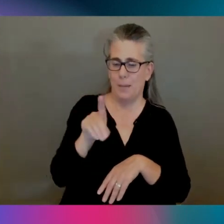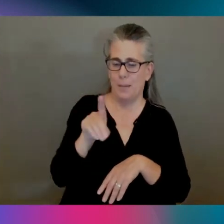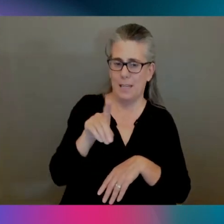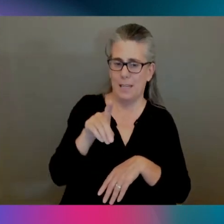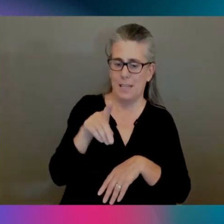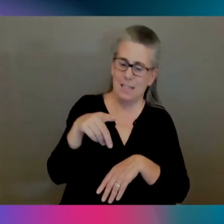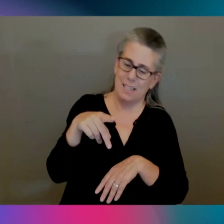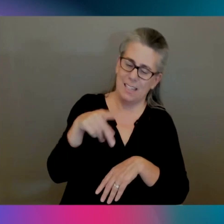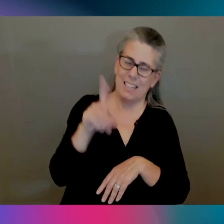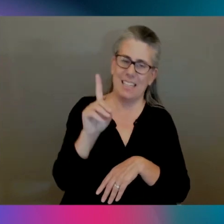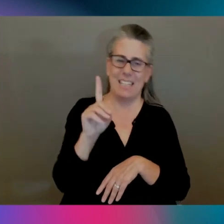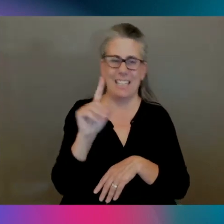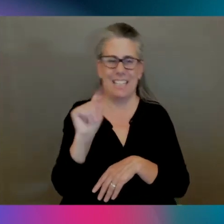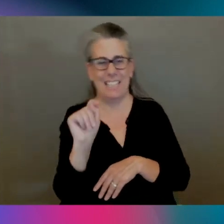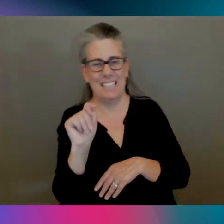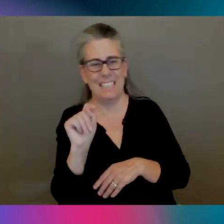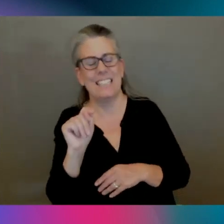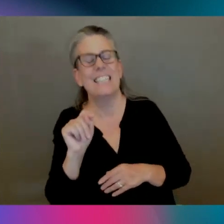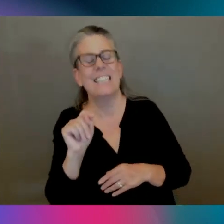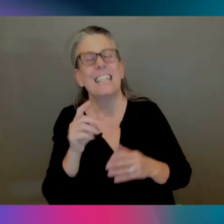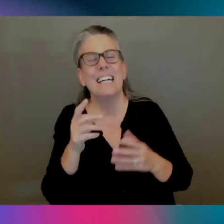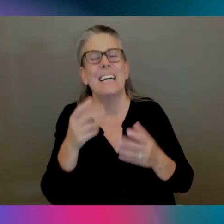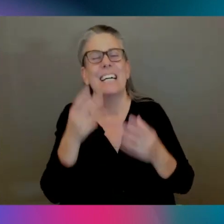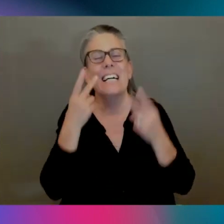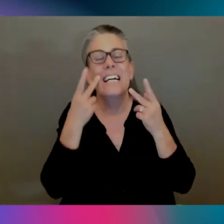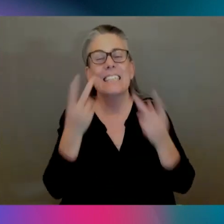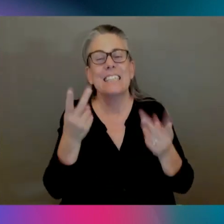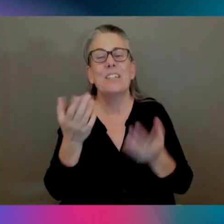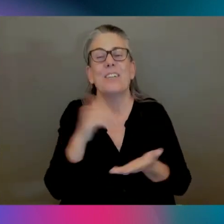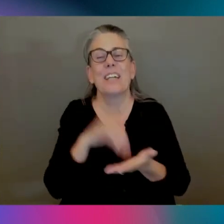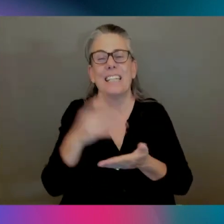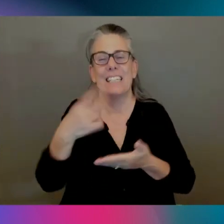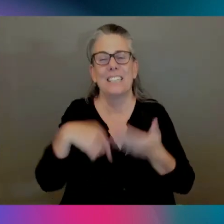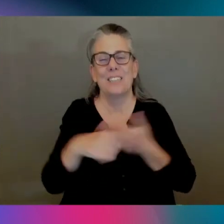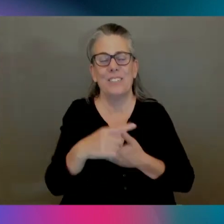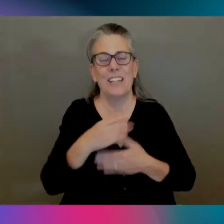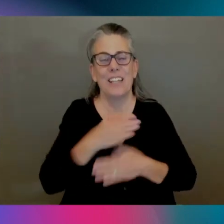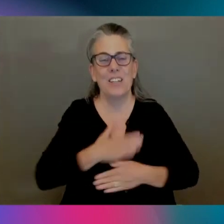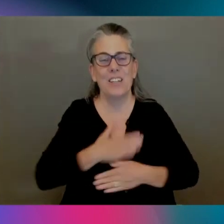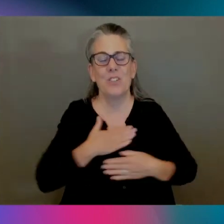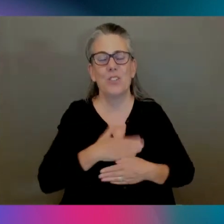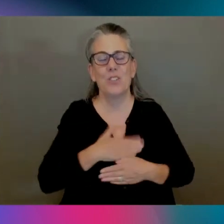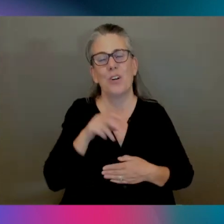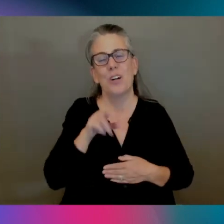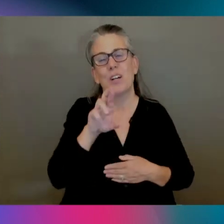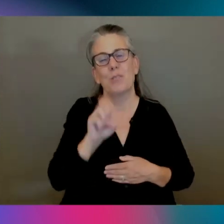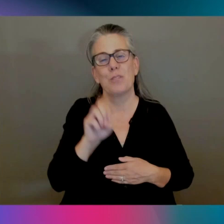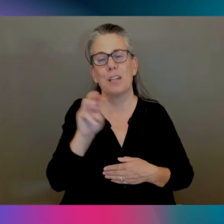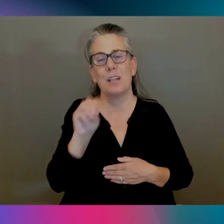AWS, thanks for tuning in. And yeah, hope you enjoyed Remars